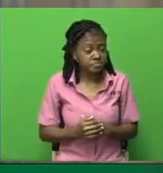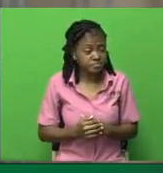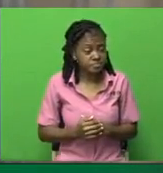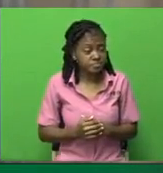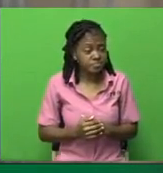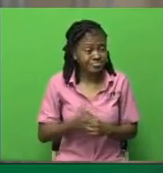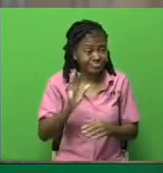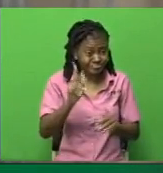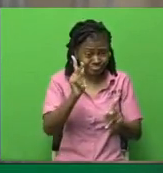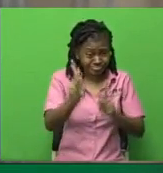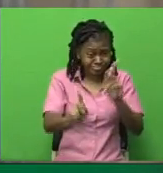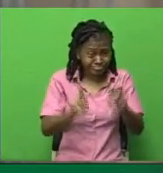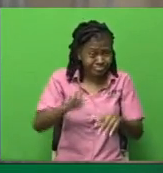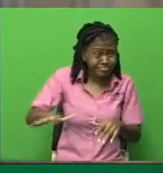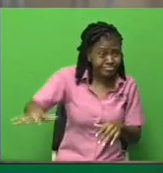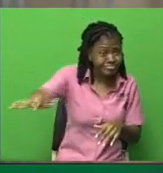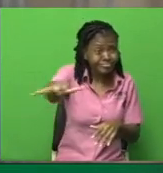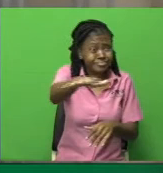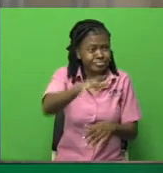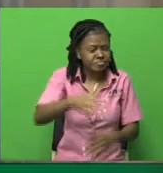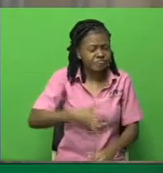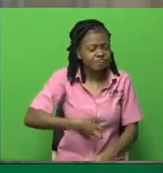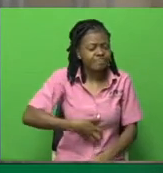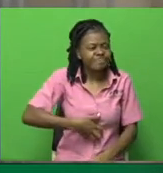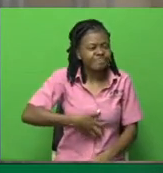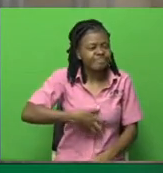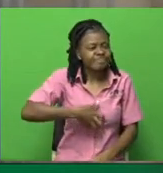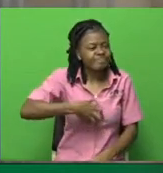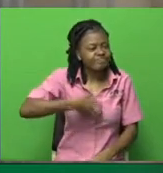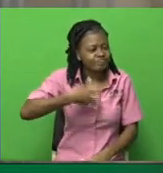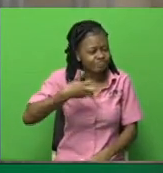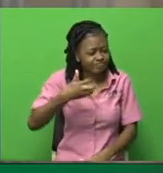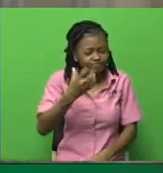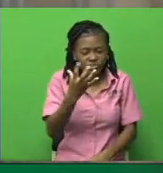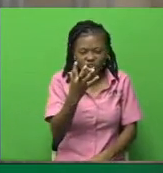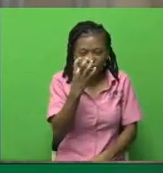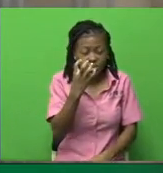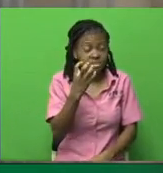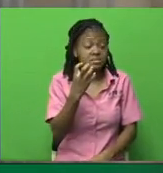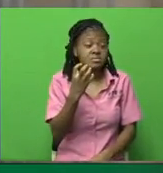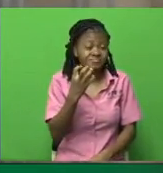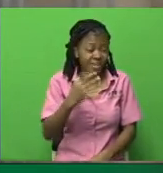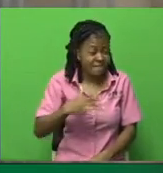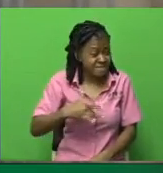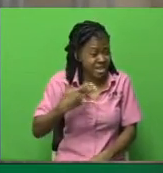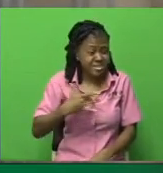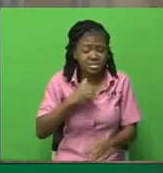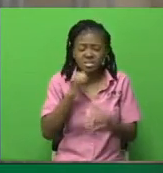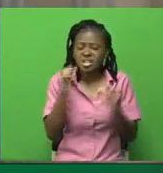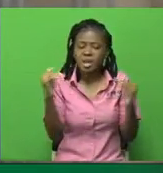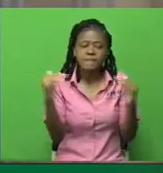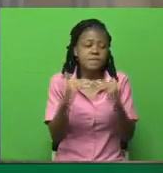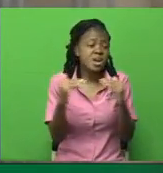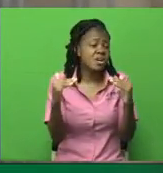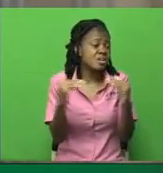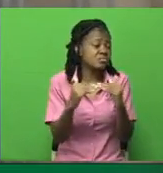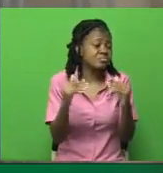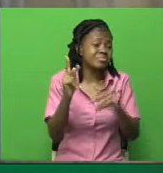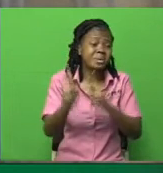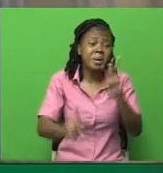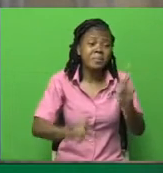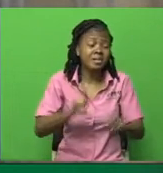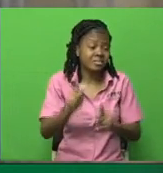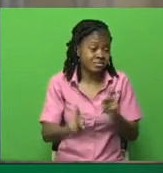anger building in a country against an entrenched unfairness being perpetrated against citizens to benefit